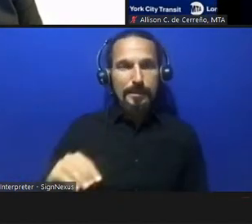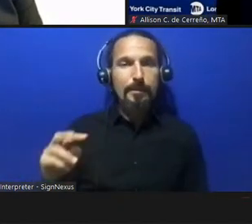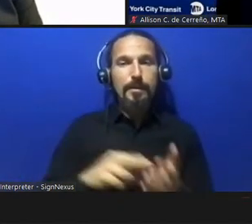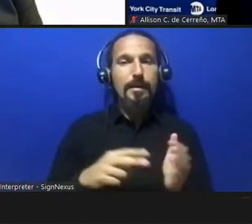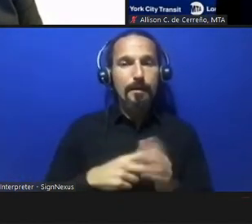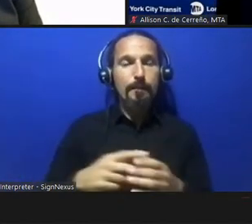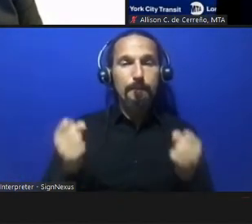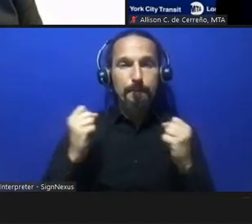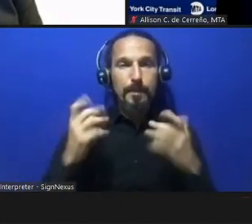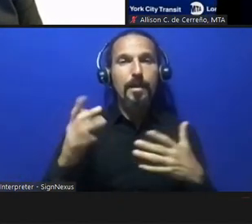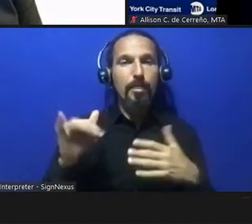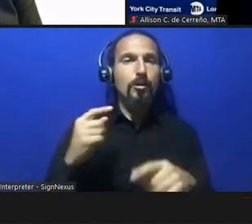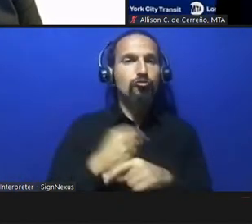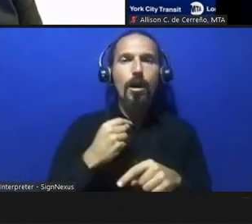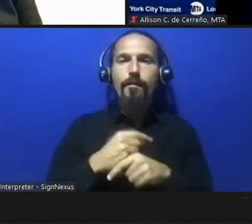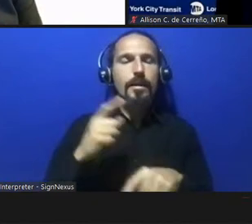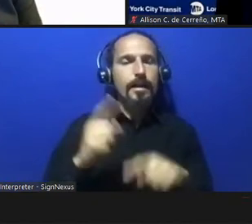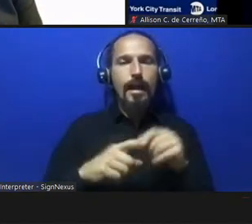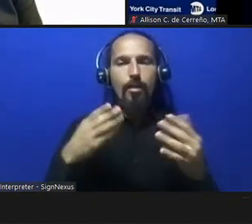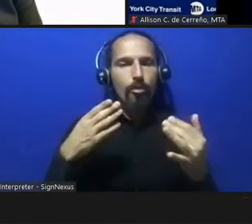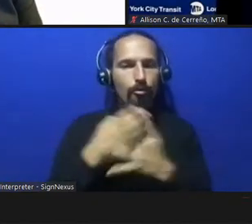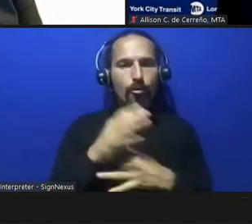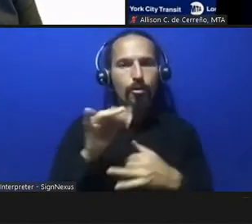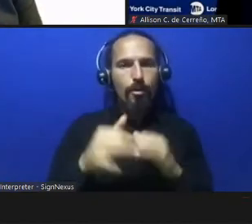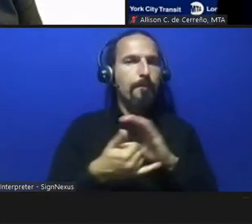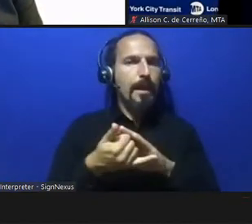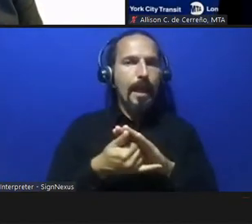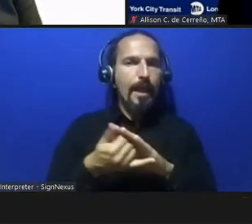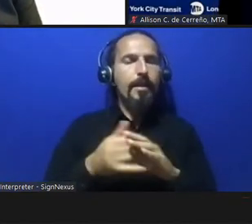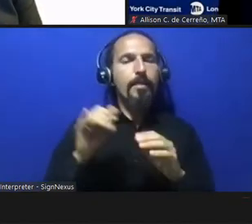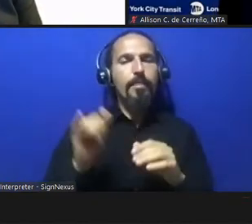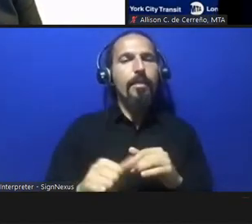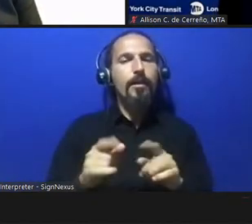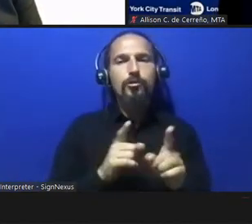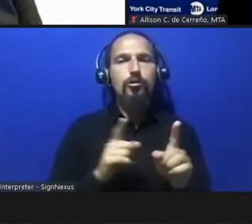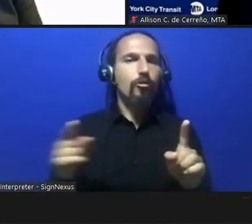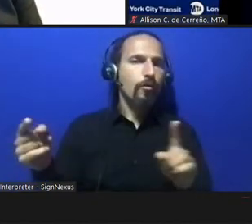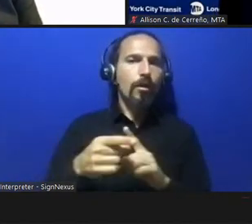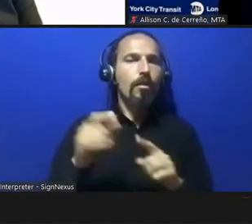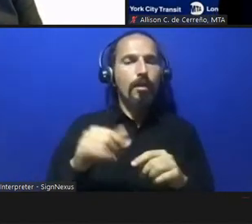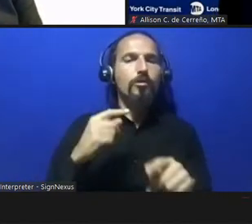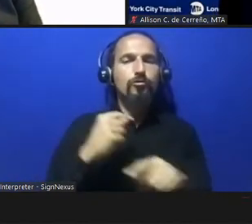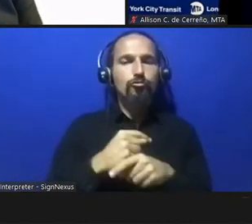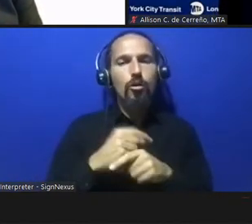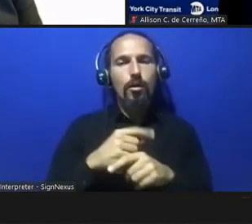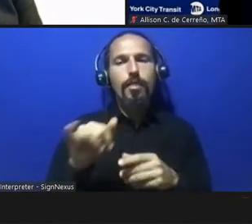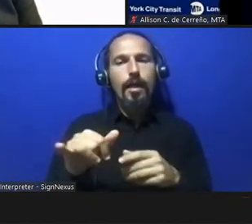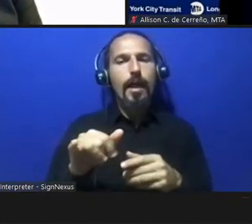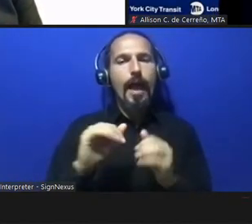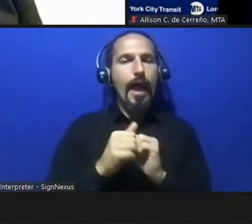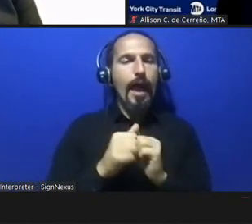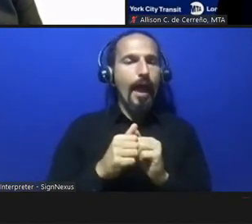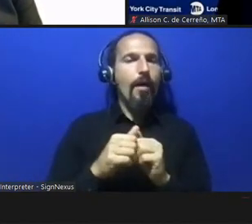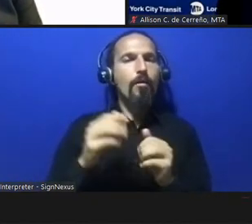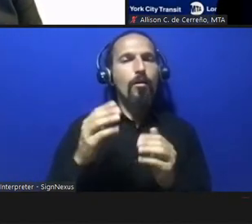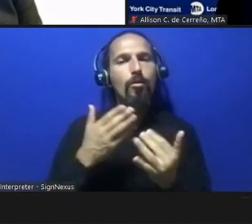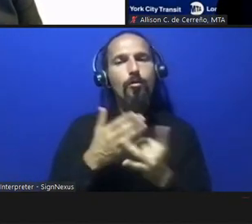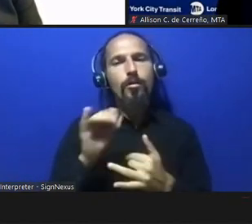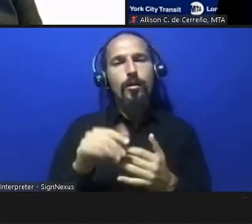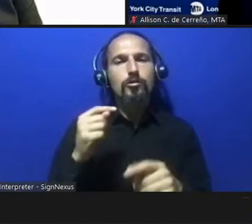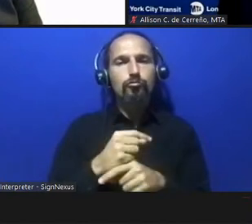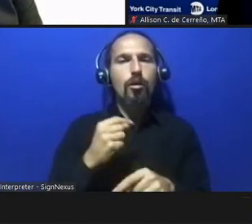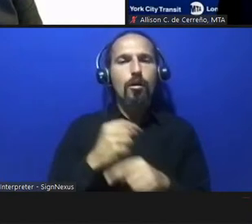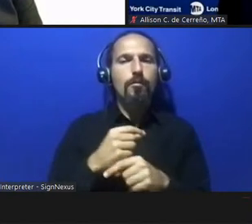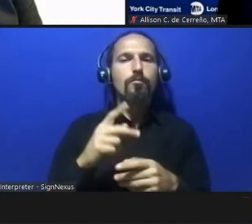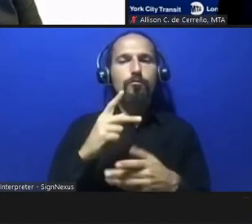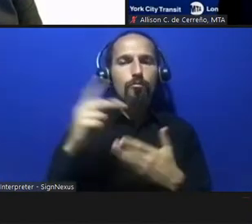thousands of trucks will no longer drive through manhattan the diversion of these trucks has been accounted for through truck reduction programs outlined in the